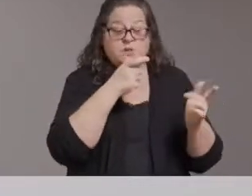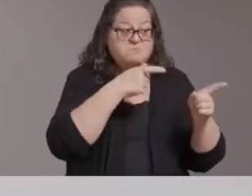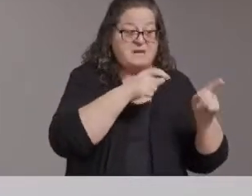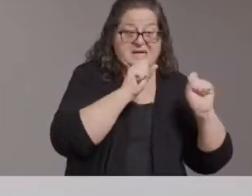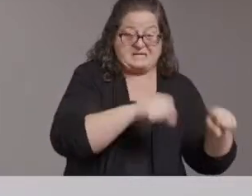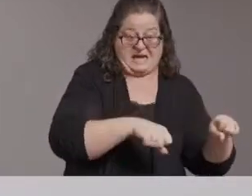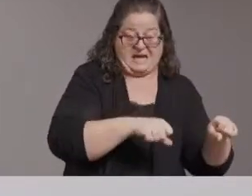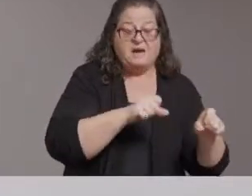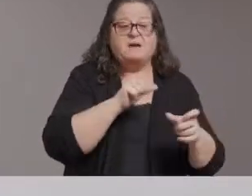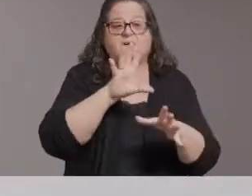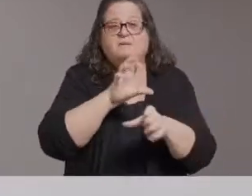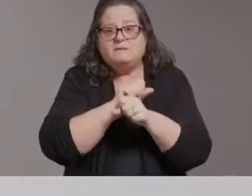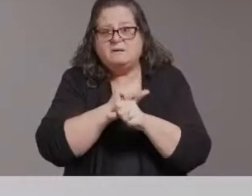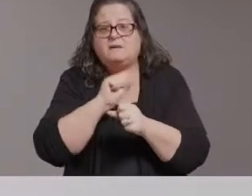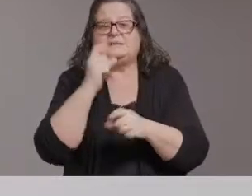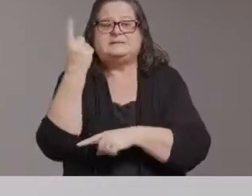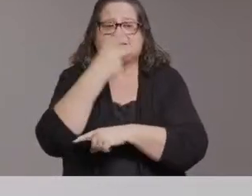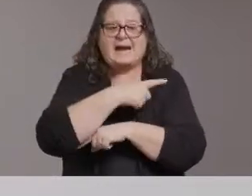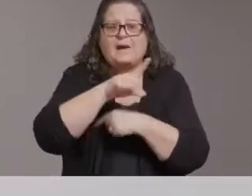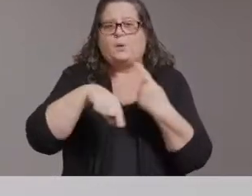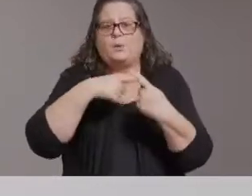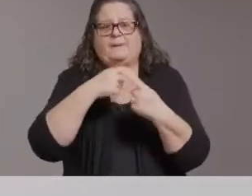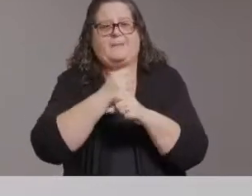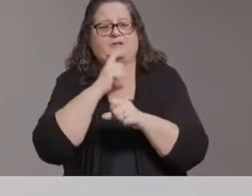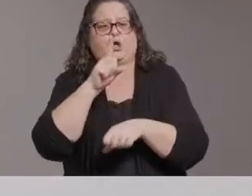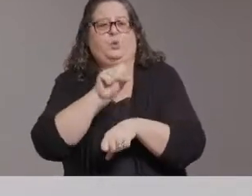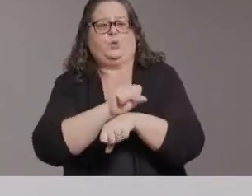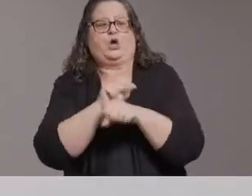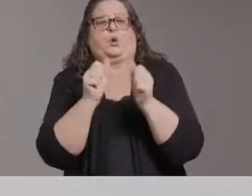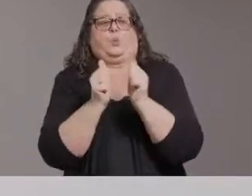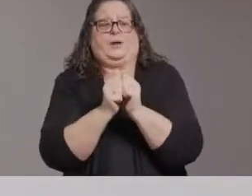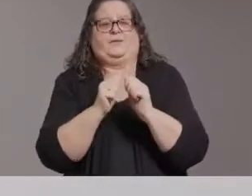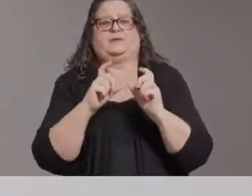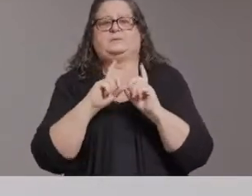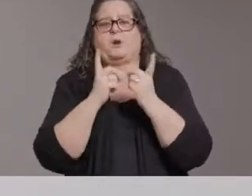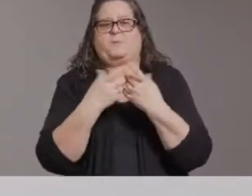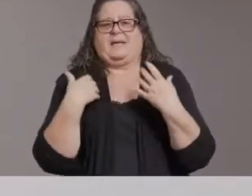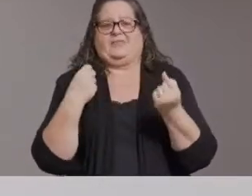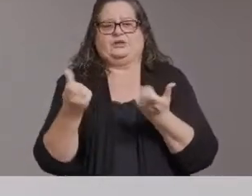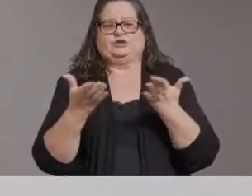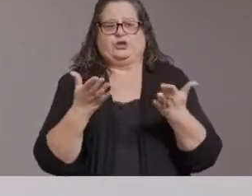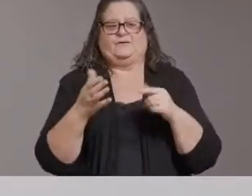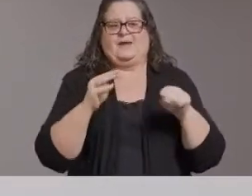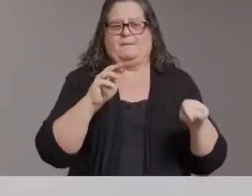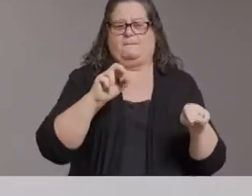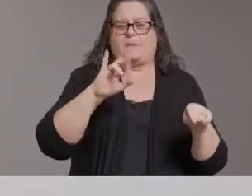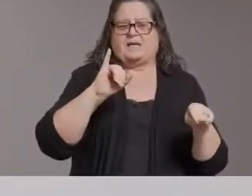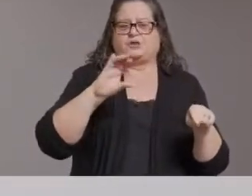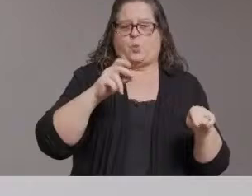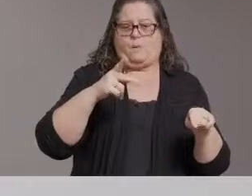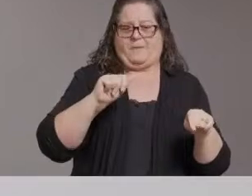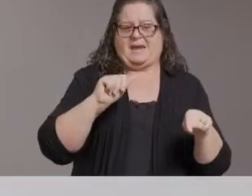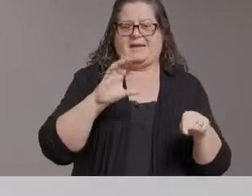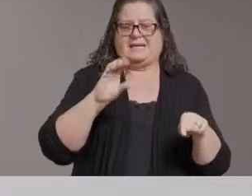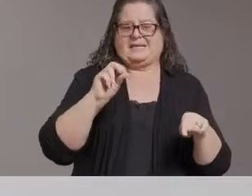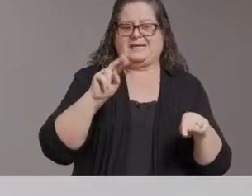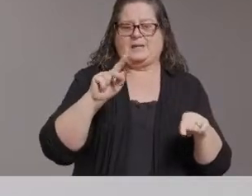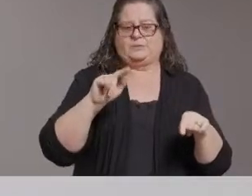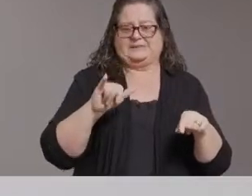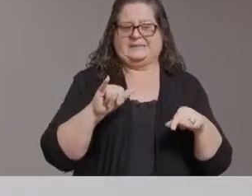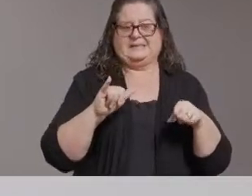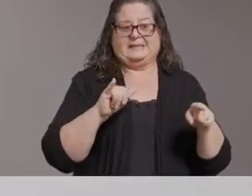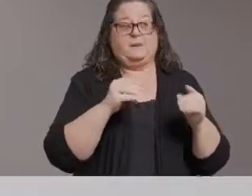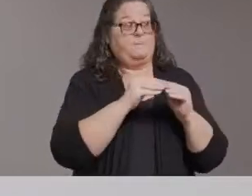to just get vaccine allocated. And that will happen, that will become more increasingly available as we get additional vaccine into the